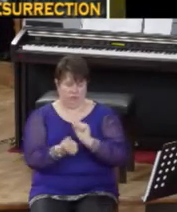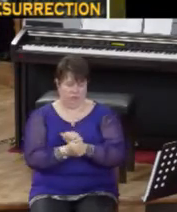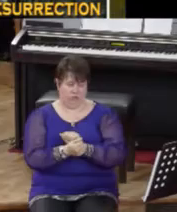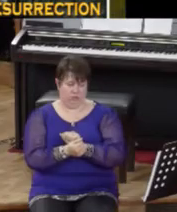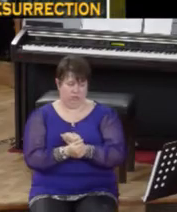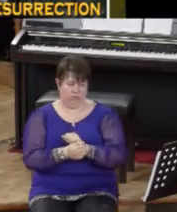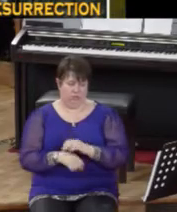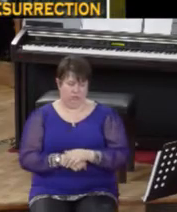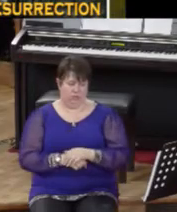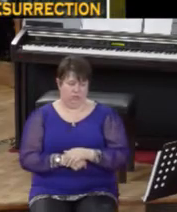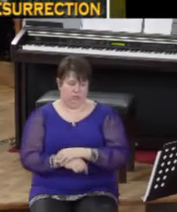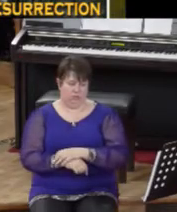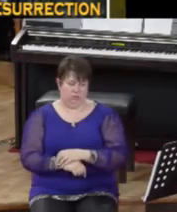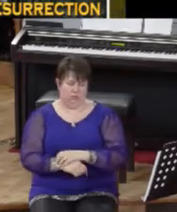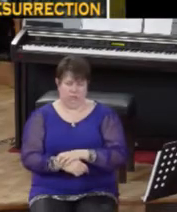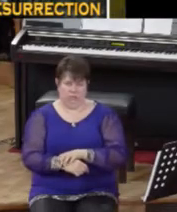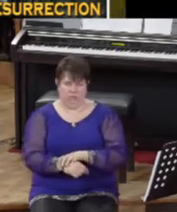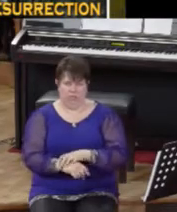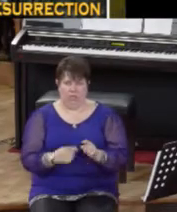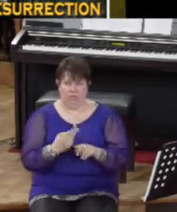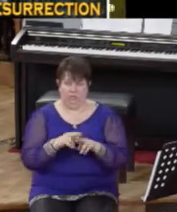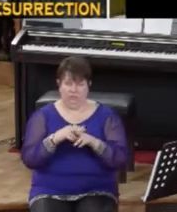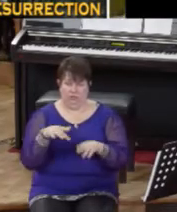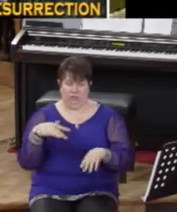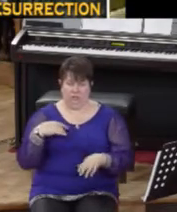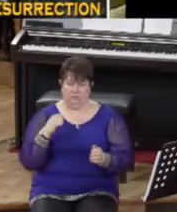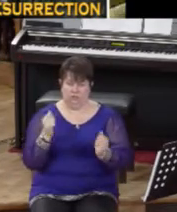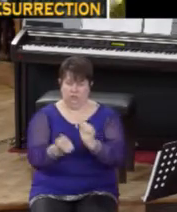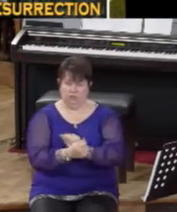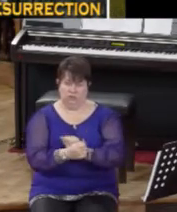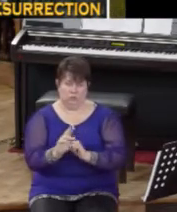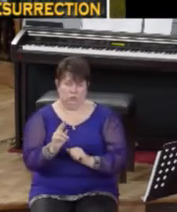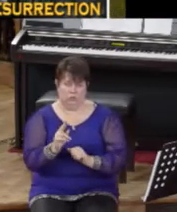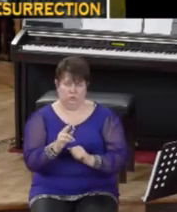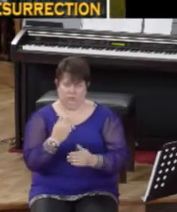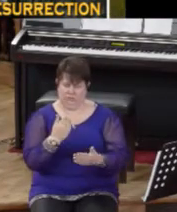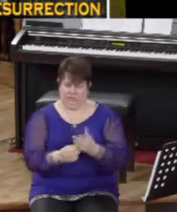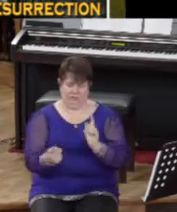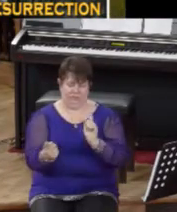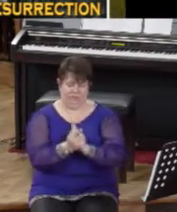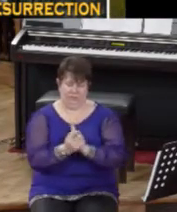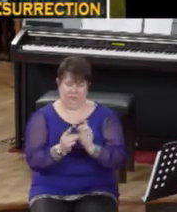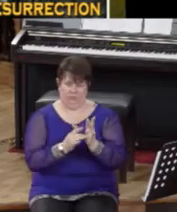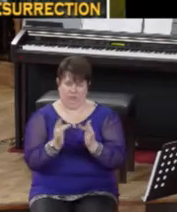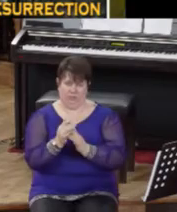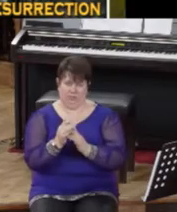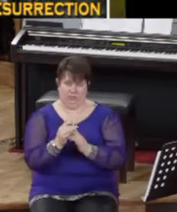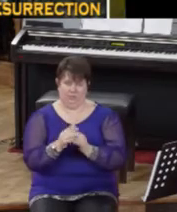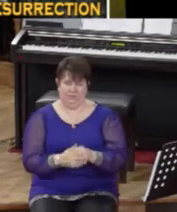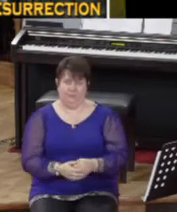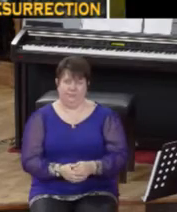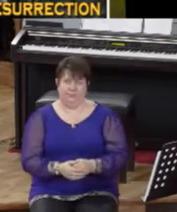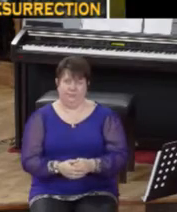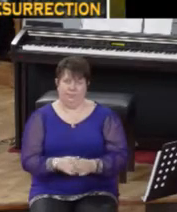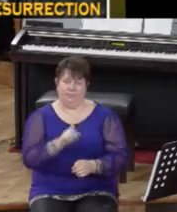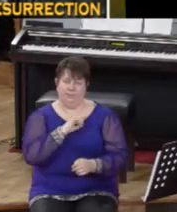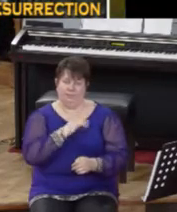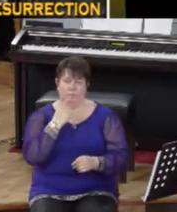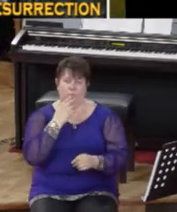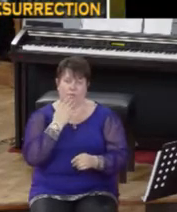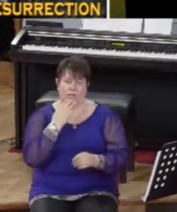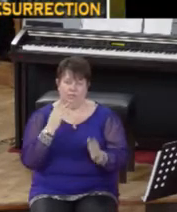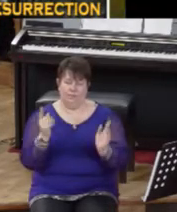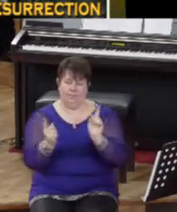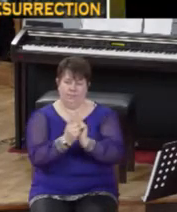boldly, you have not met the Lord Jesus Christ. Because when you meet Christ, he changes